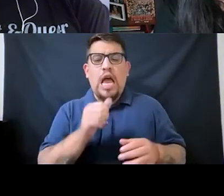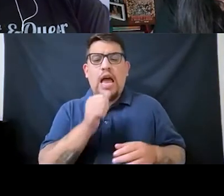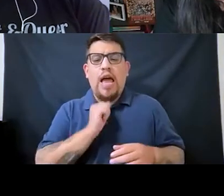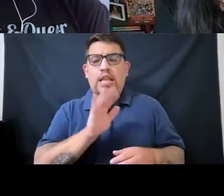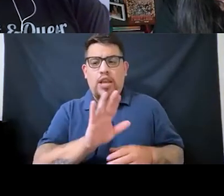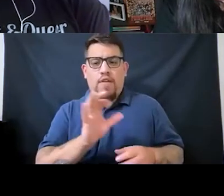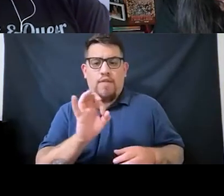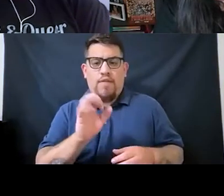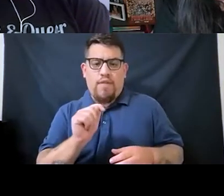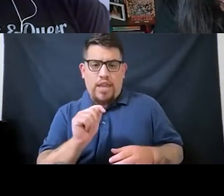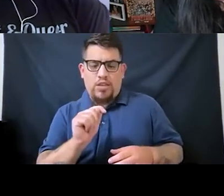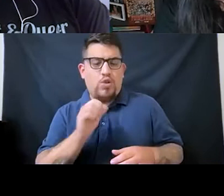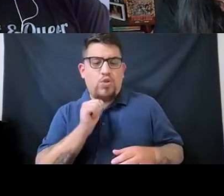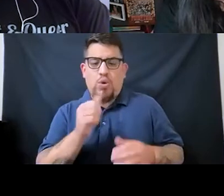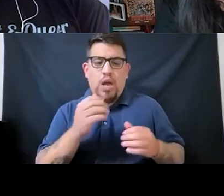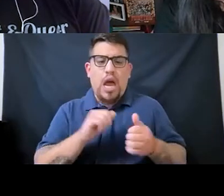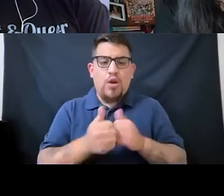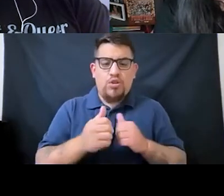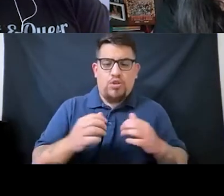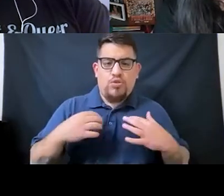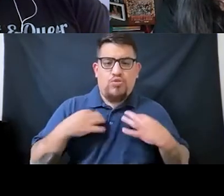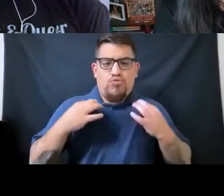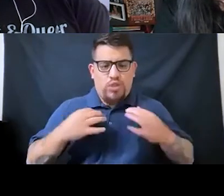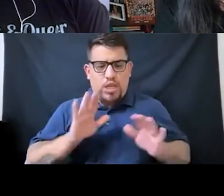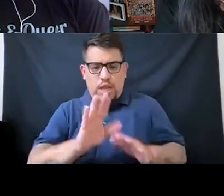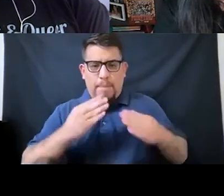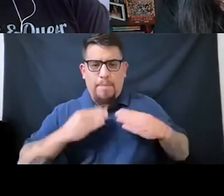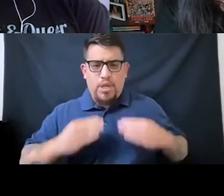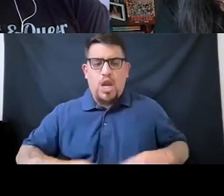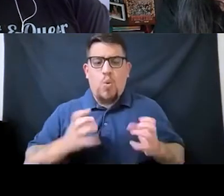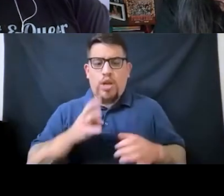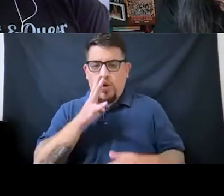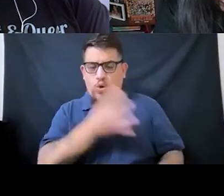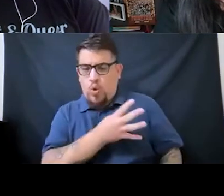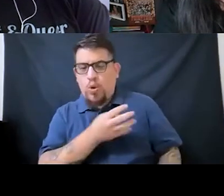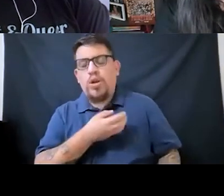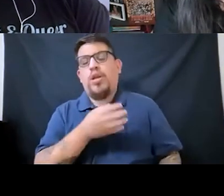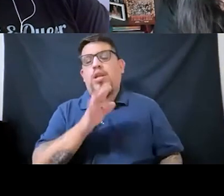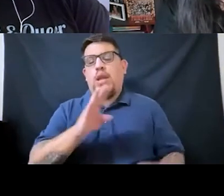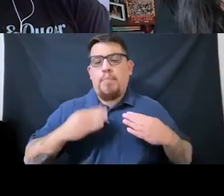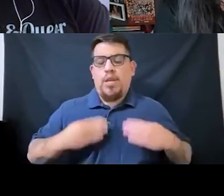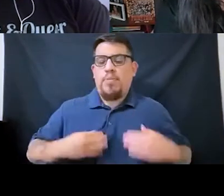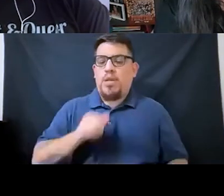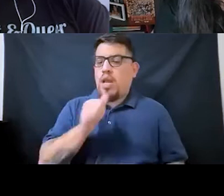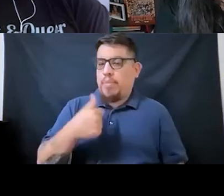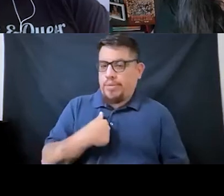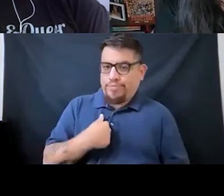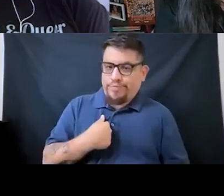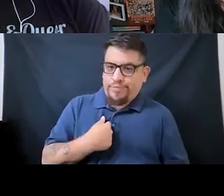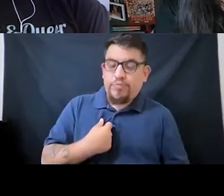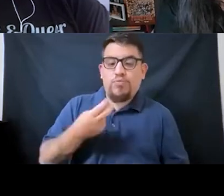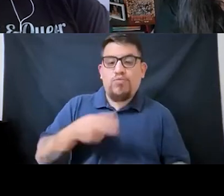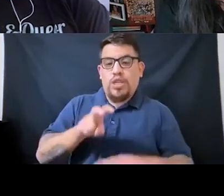don't know how to dress their bodies. They want people to ignore their bodies, but not me. I sit at the